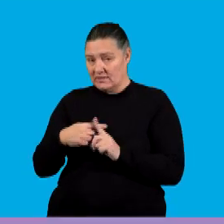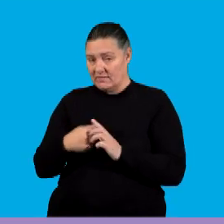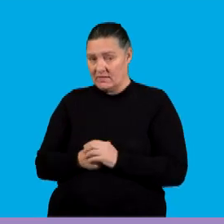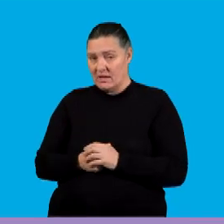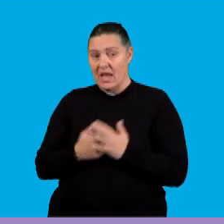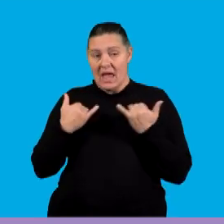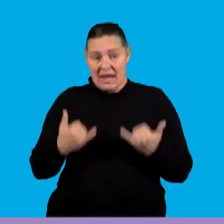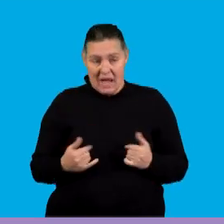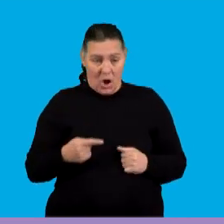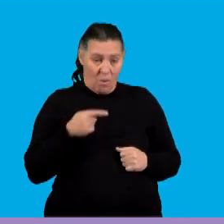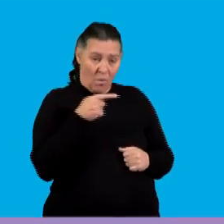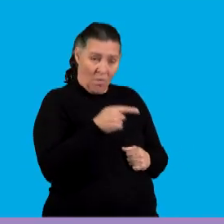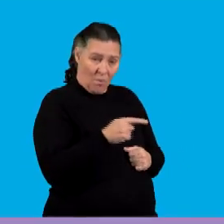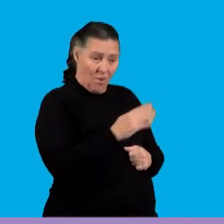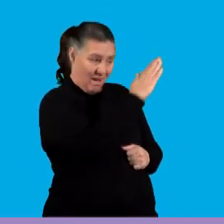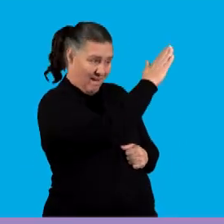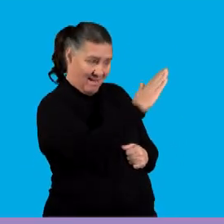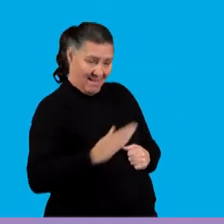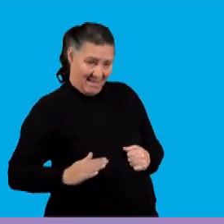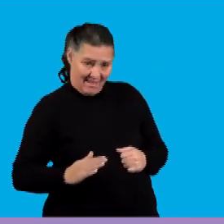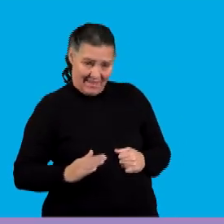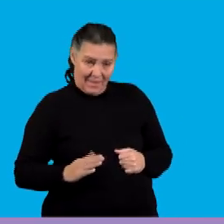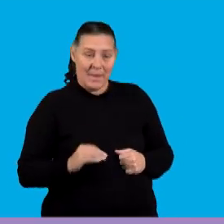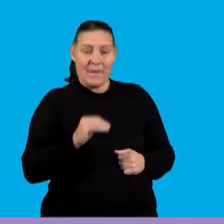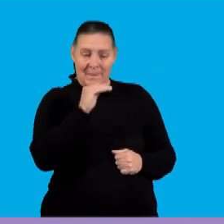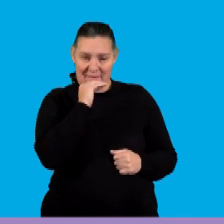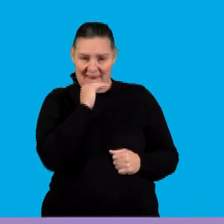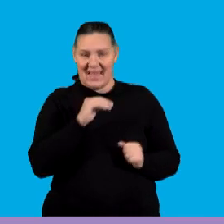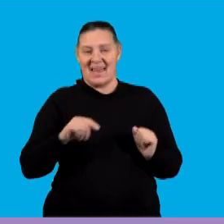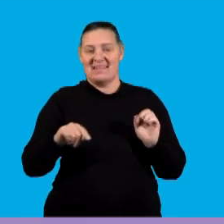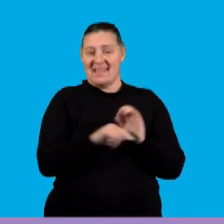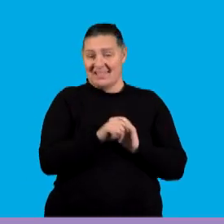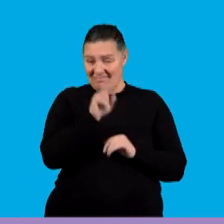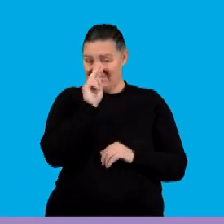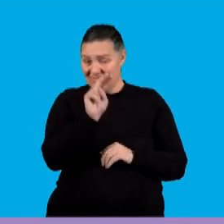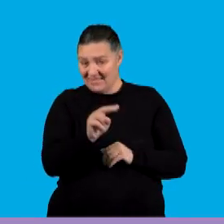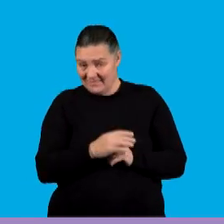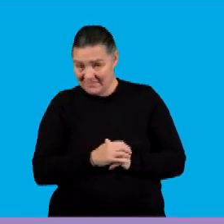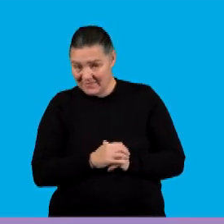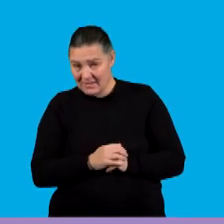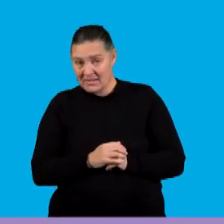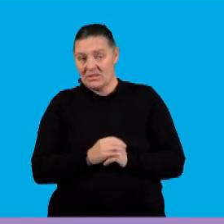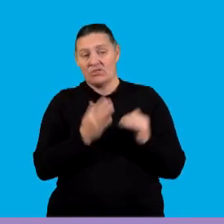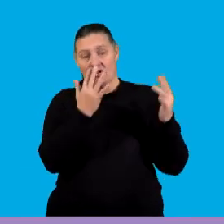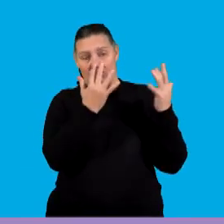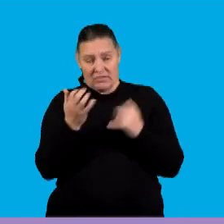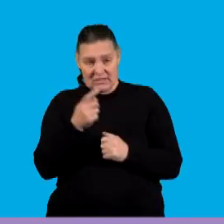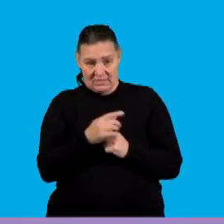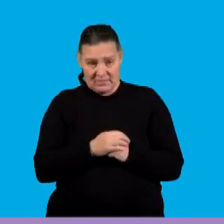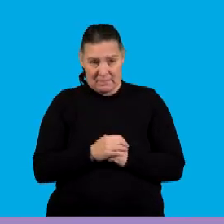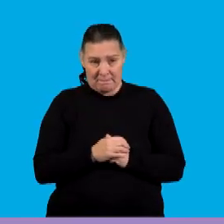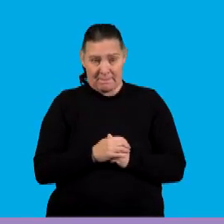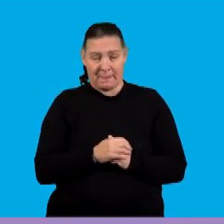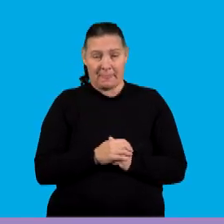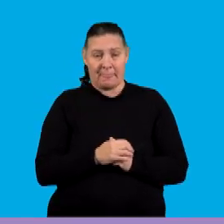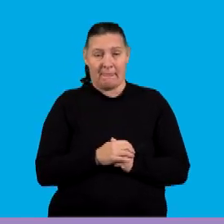positive gradient. So let's see what happens when it is a decreasing line. Now we are going to calculate the gradient over